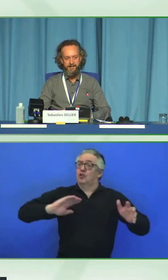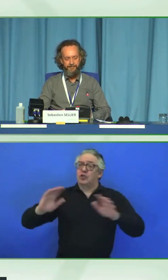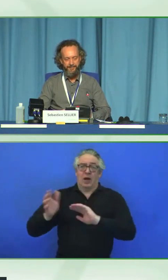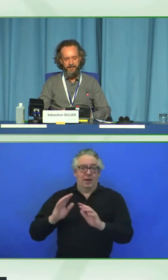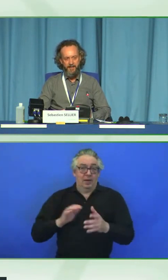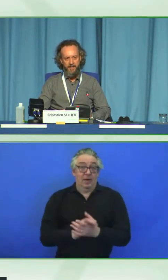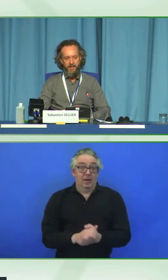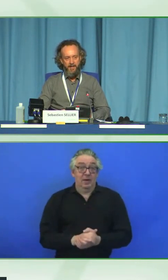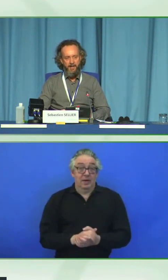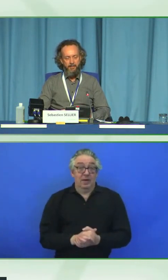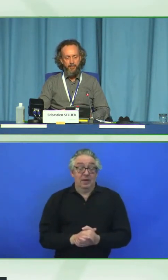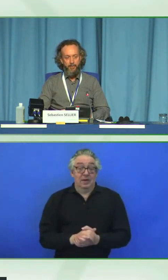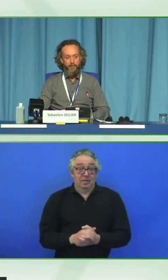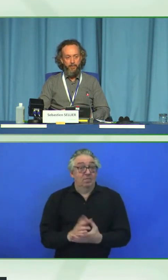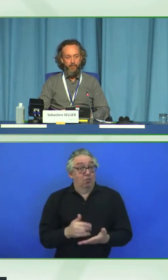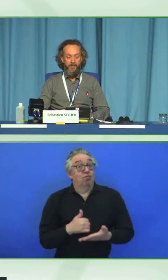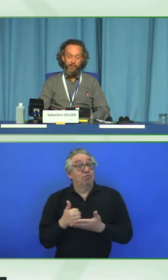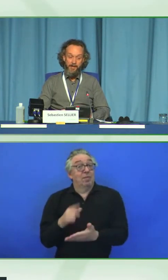with that.